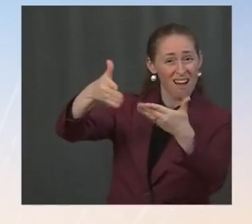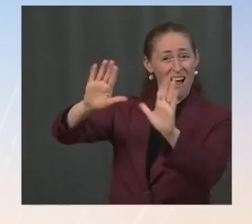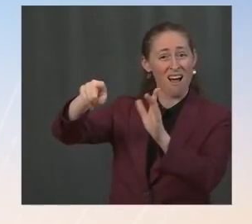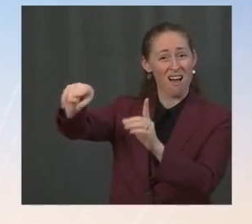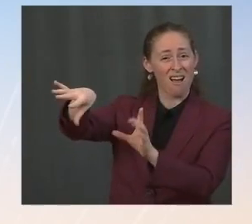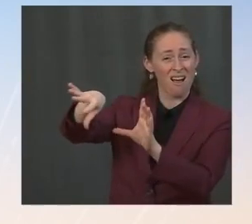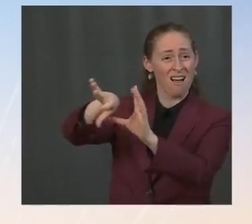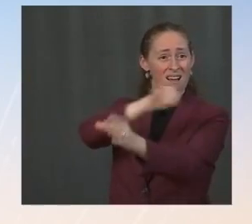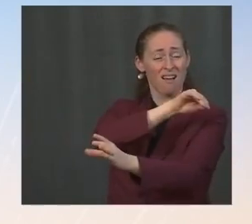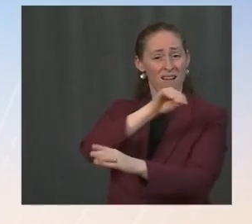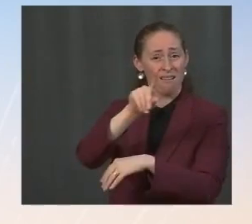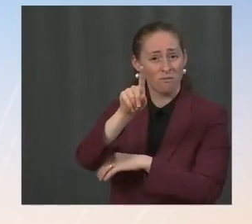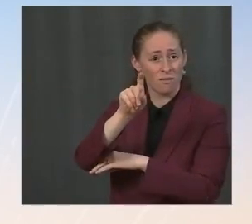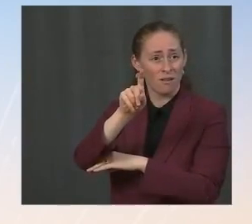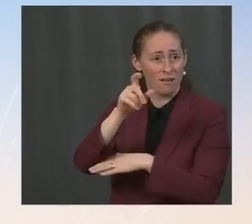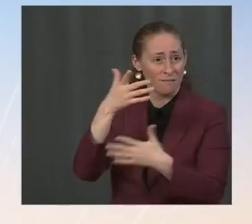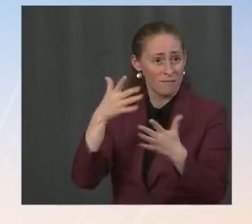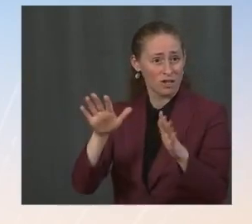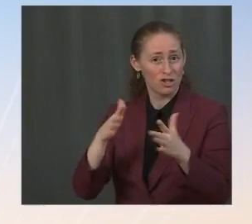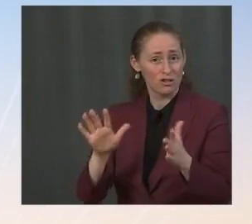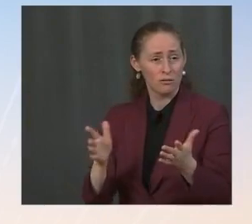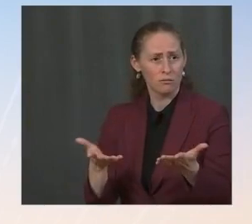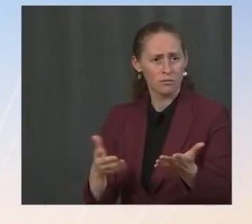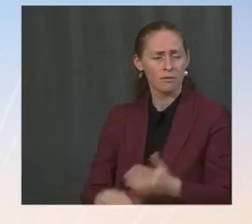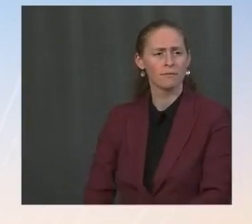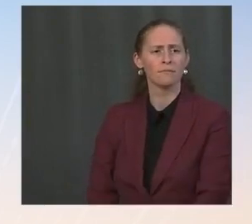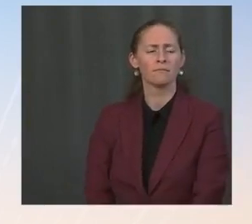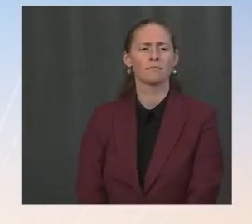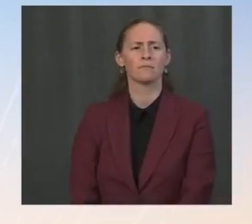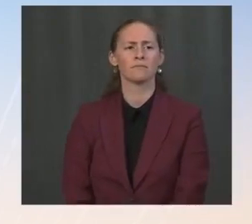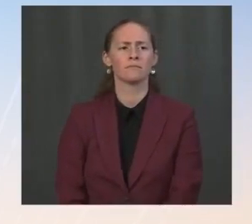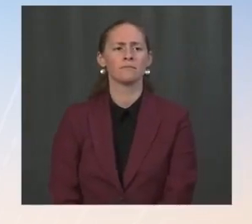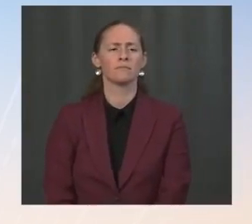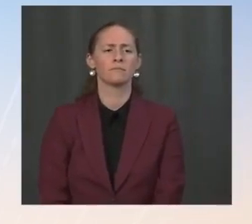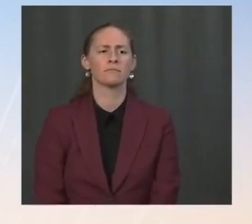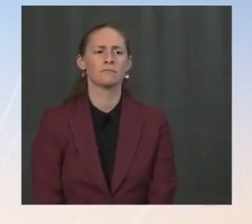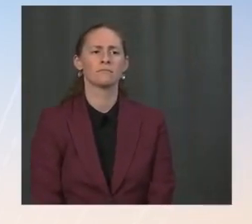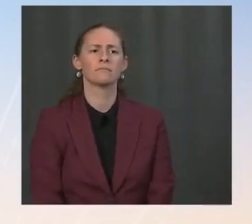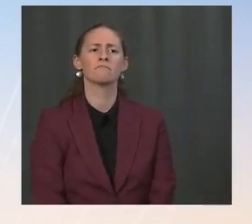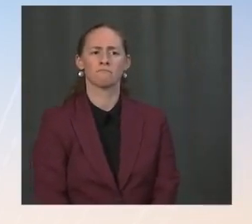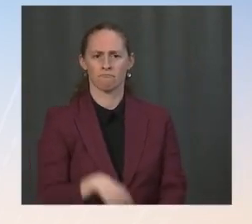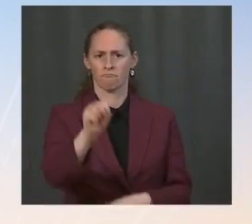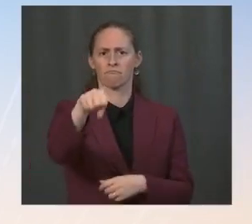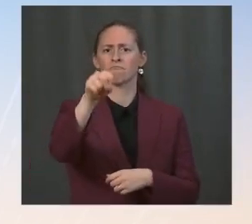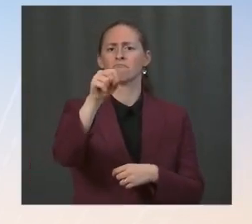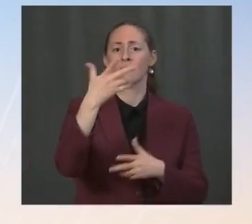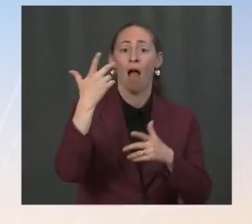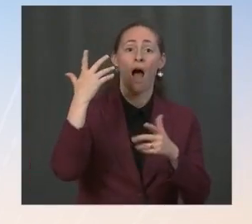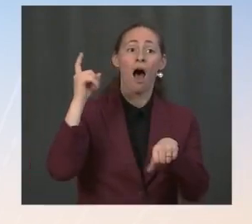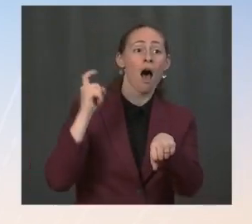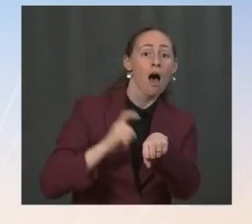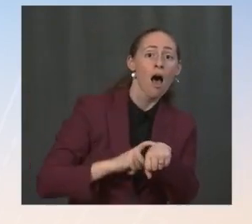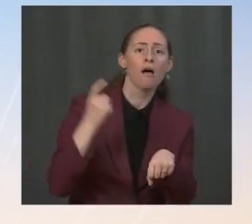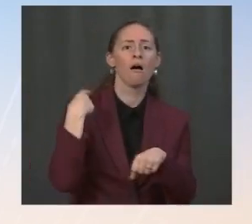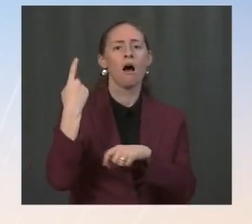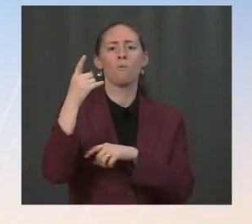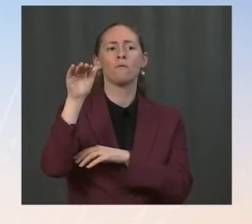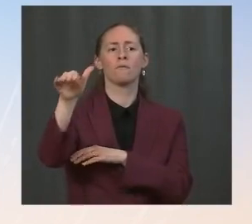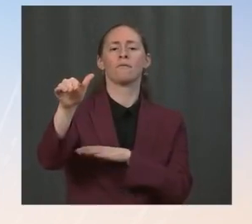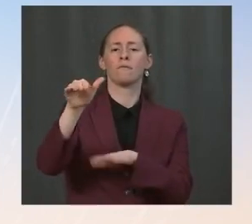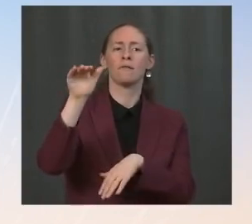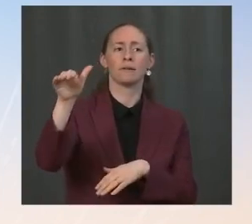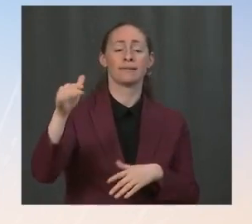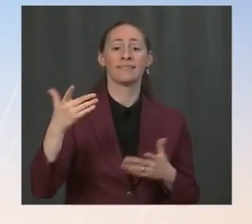these broader negotiations with the Taliban. We certainly raise his case in every opportunity, and it has certainly been raised, but I don't have any update on that case.